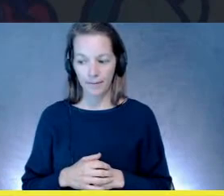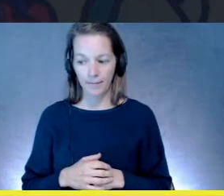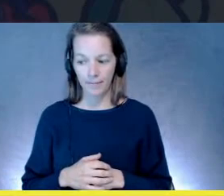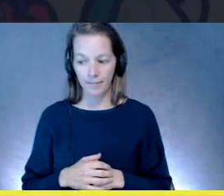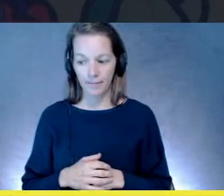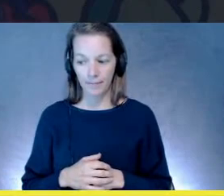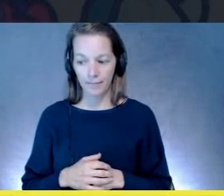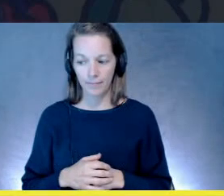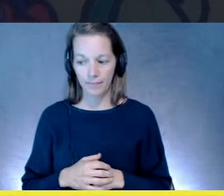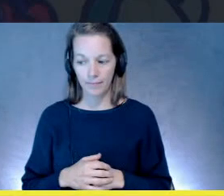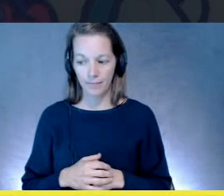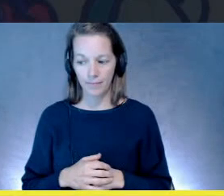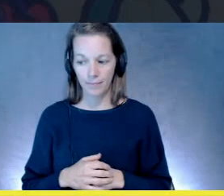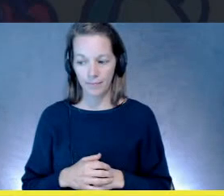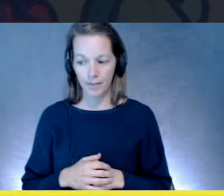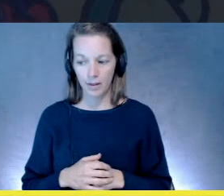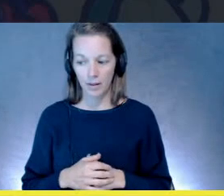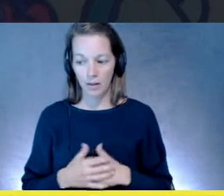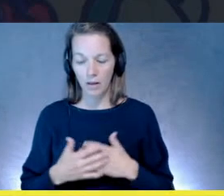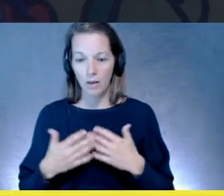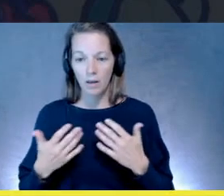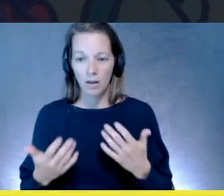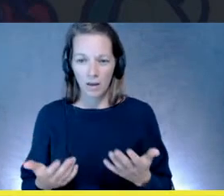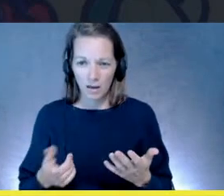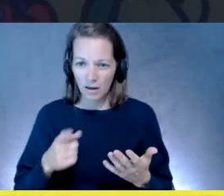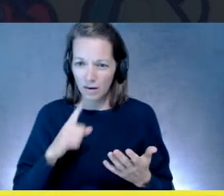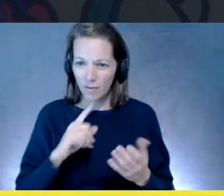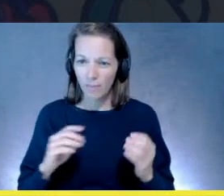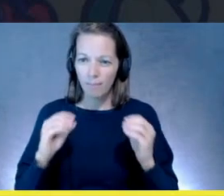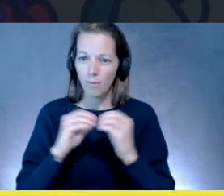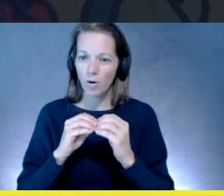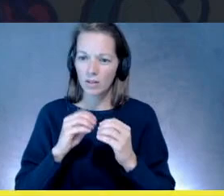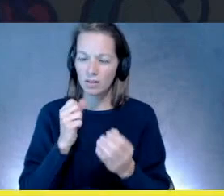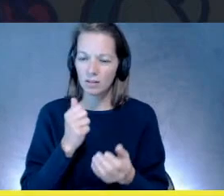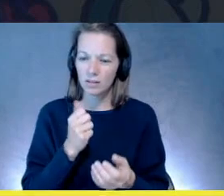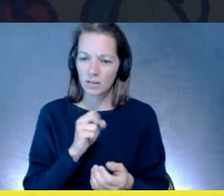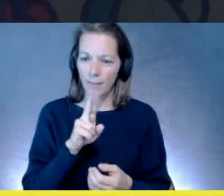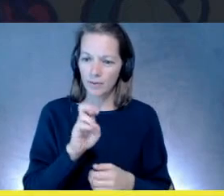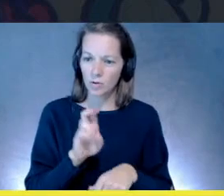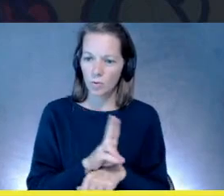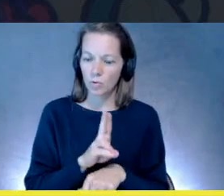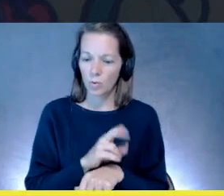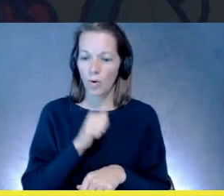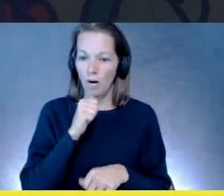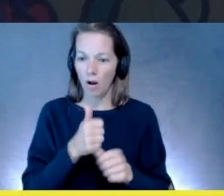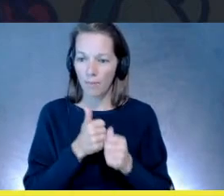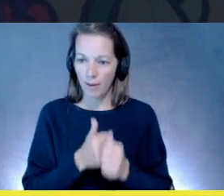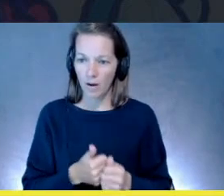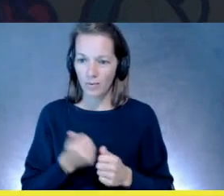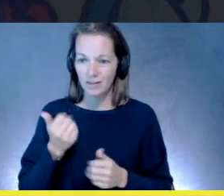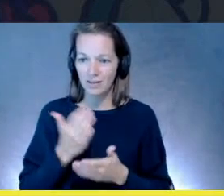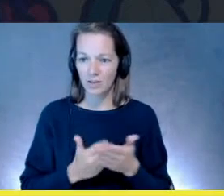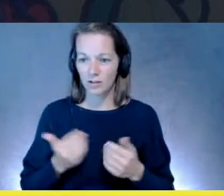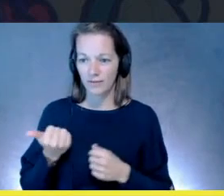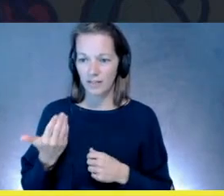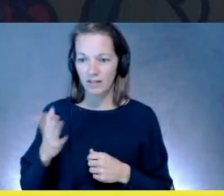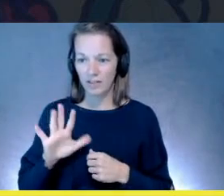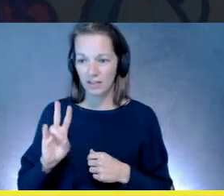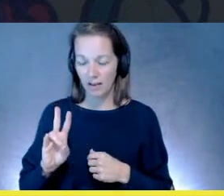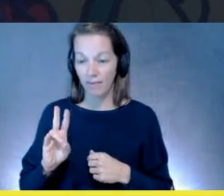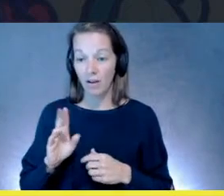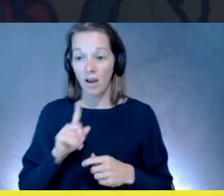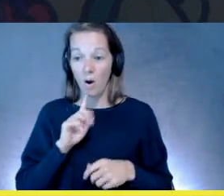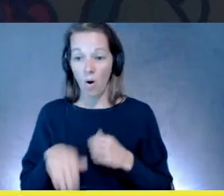In general, more substance use treatment facilities than mental health treatment facilities were non-compliant with Section 1557. In fact, all but